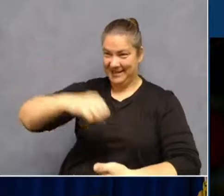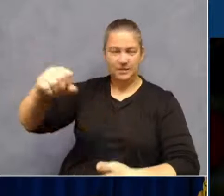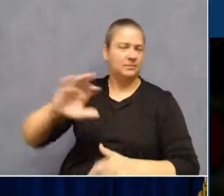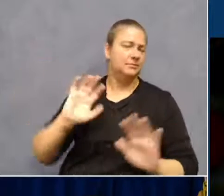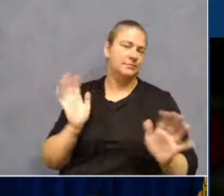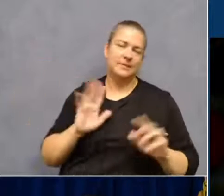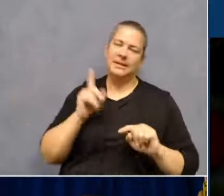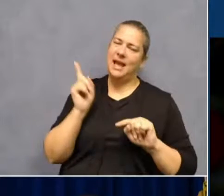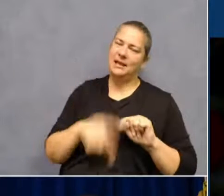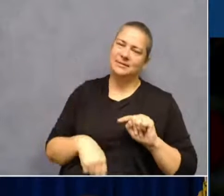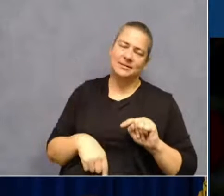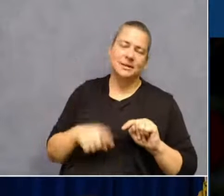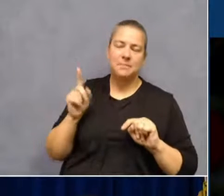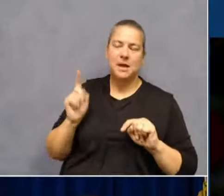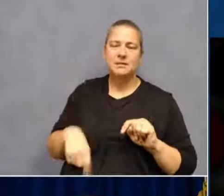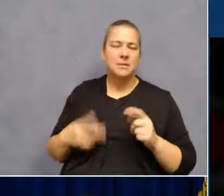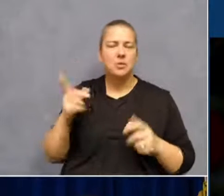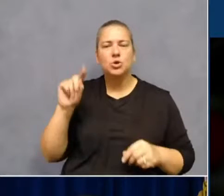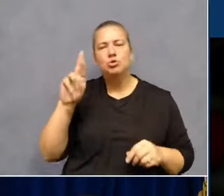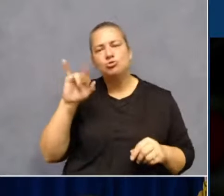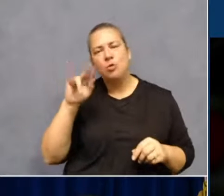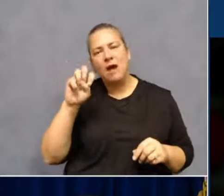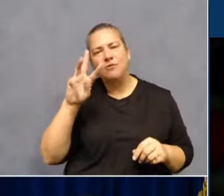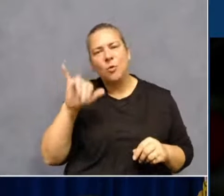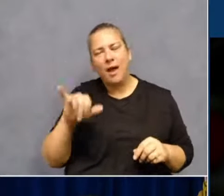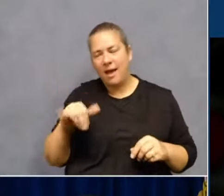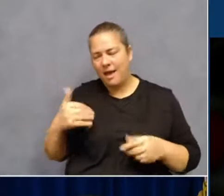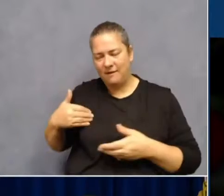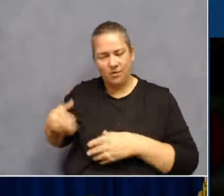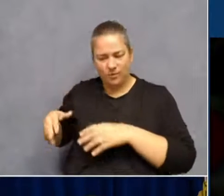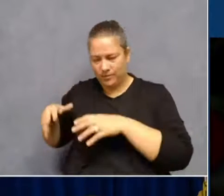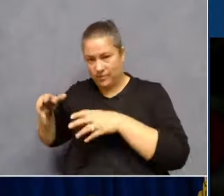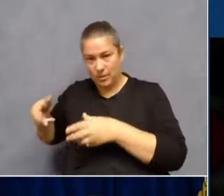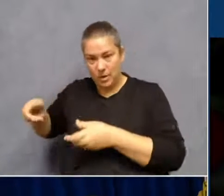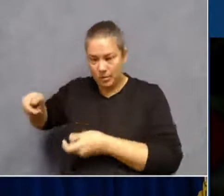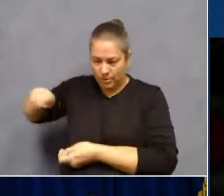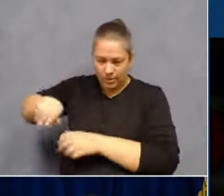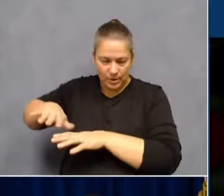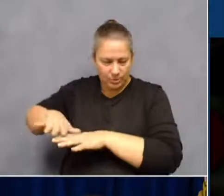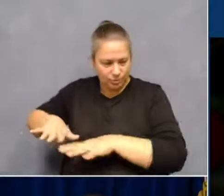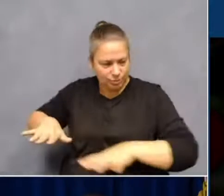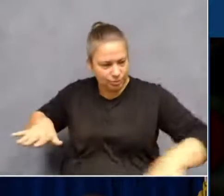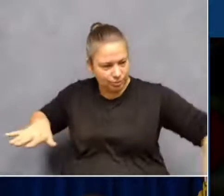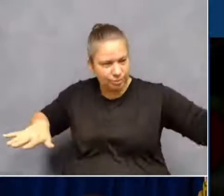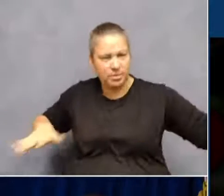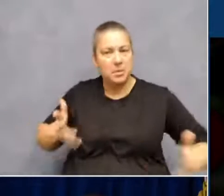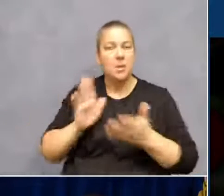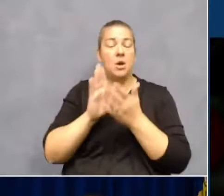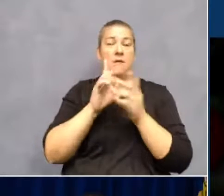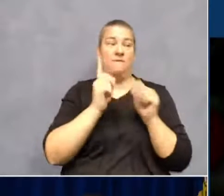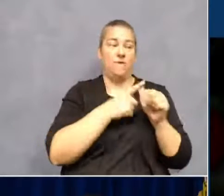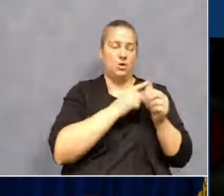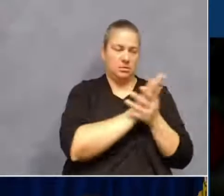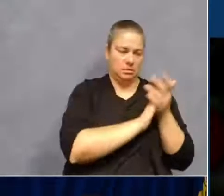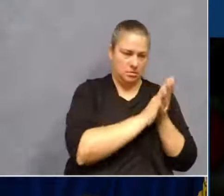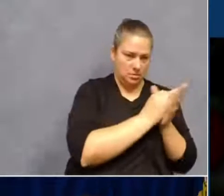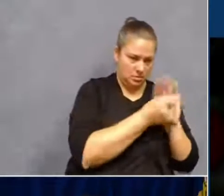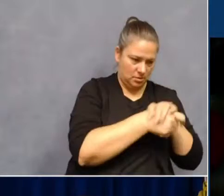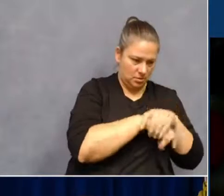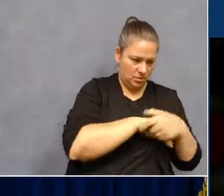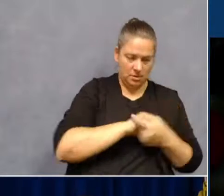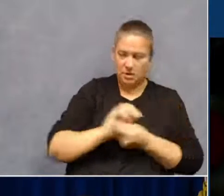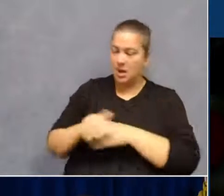the driveway, individually packed. Please sanitize your hands before laying it out, and each time before laying it out. And